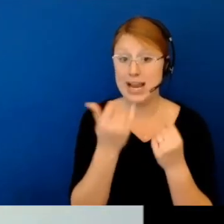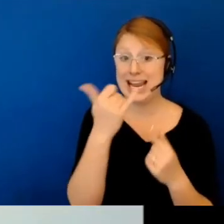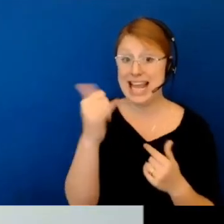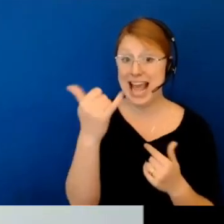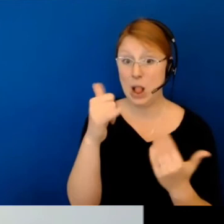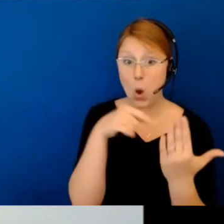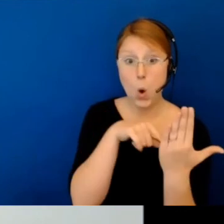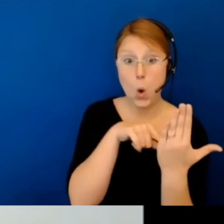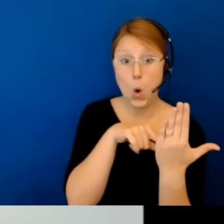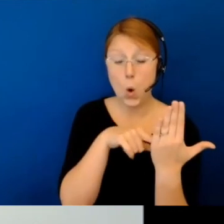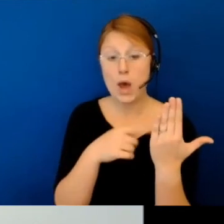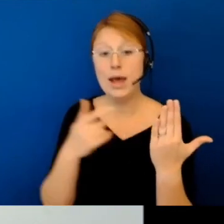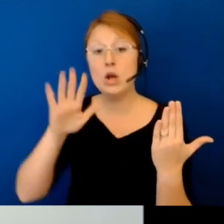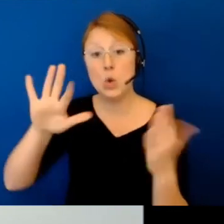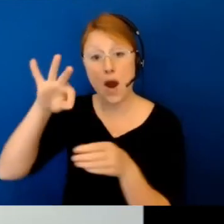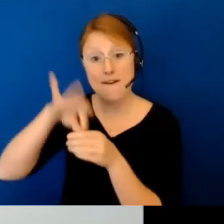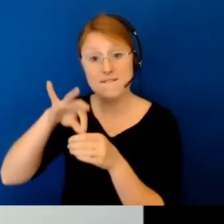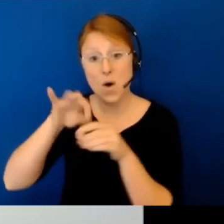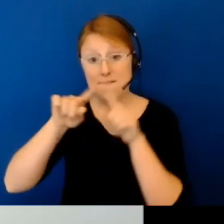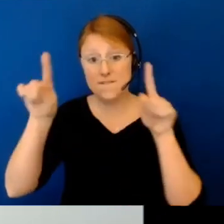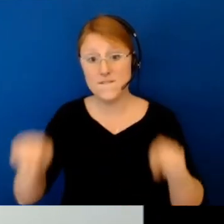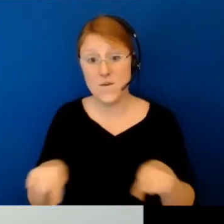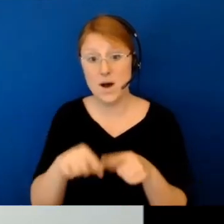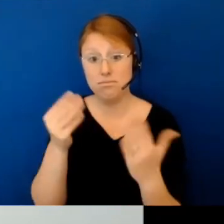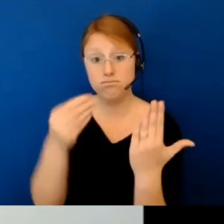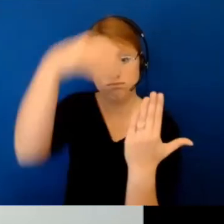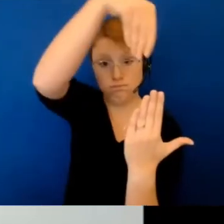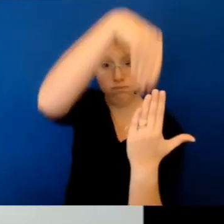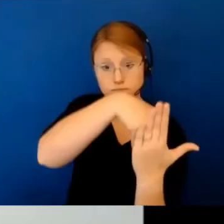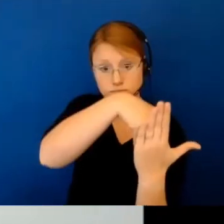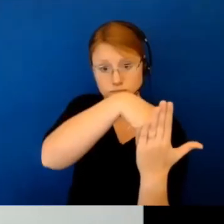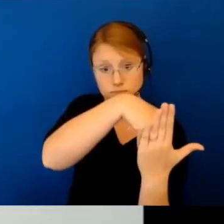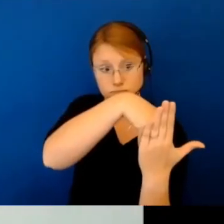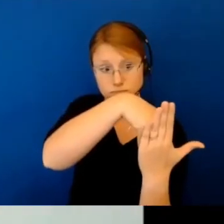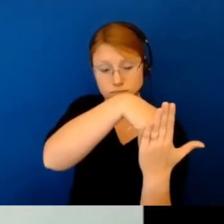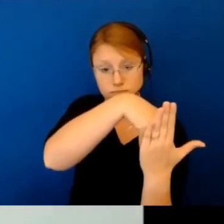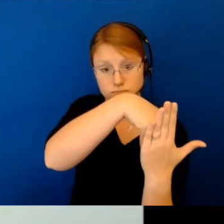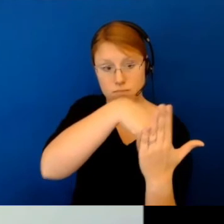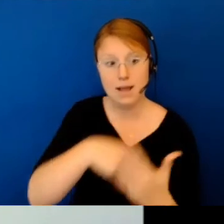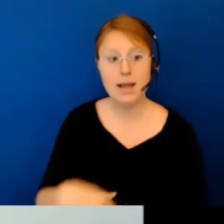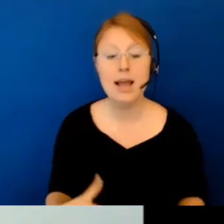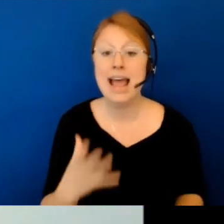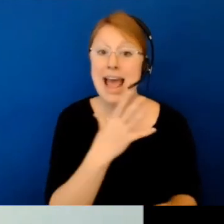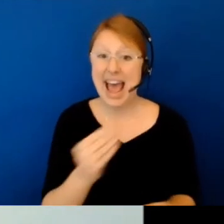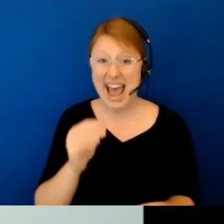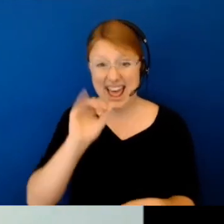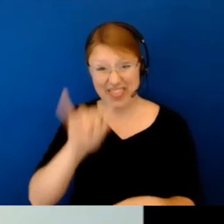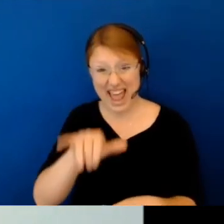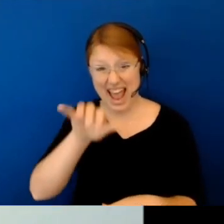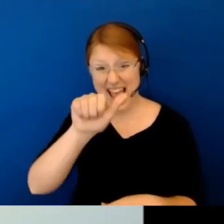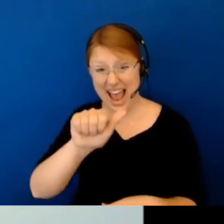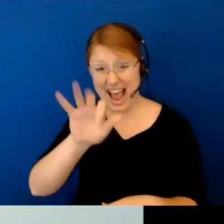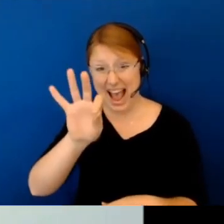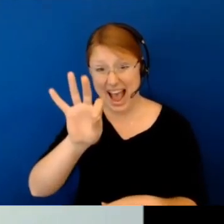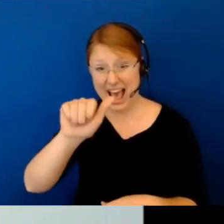election official's office. You will also have the chance to either sign the affidavit compliance on the